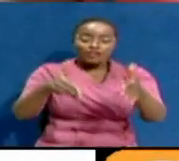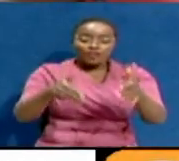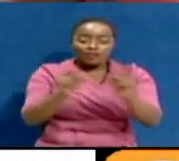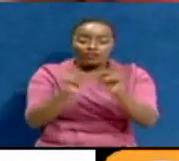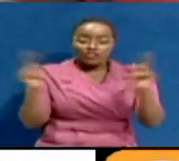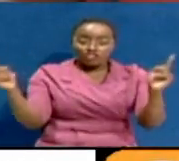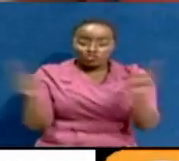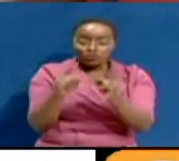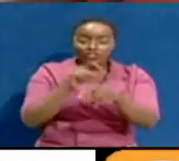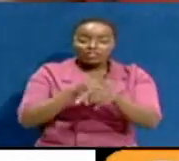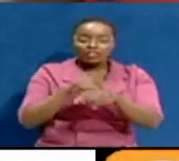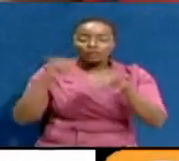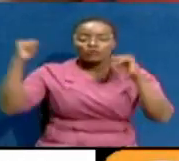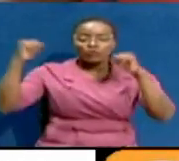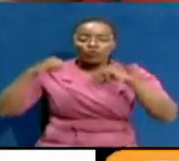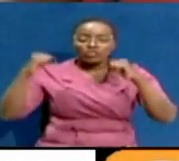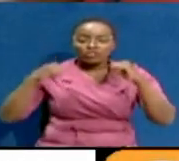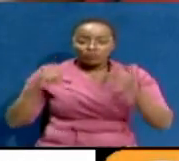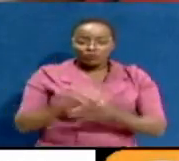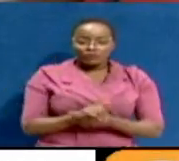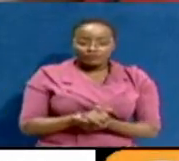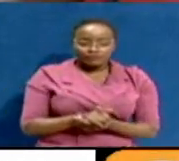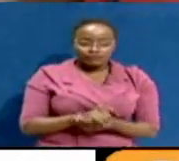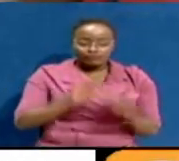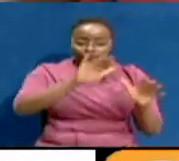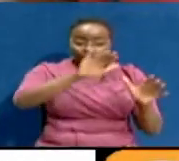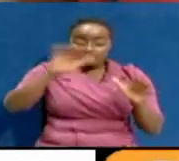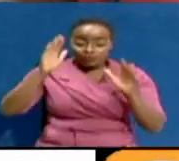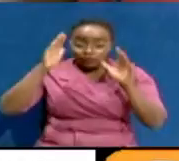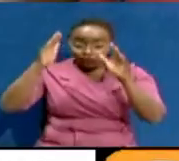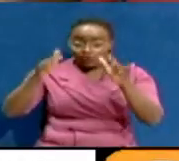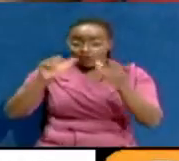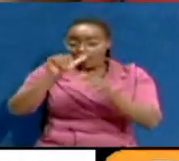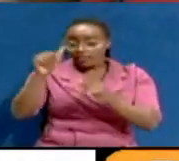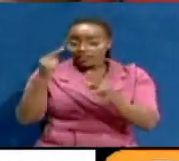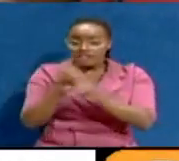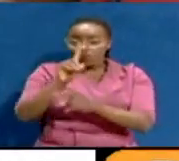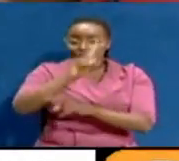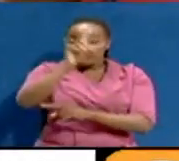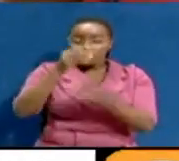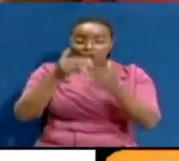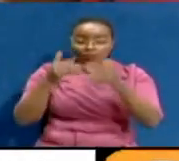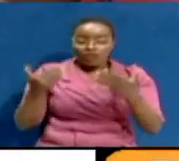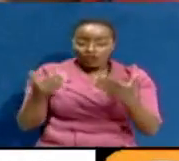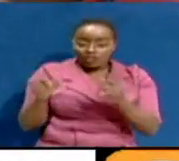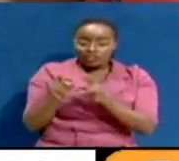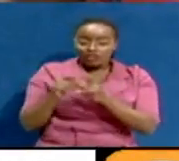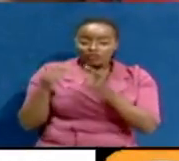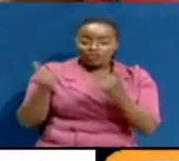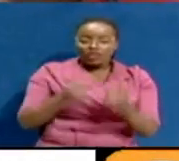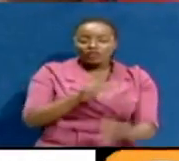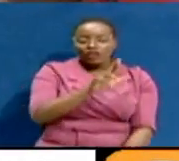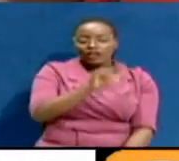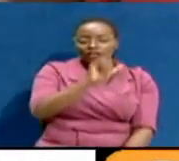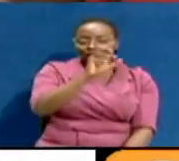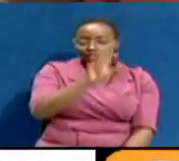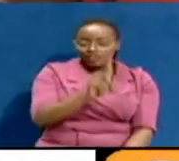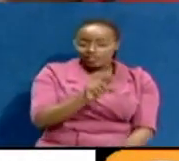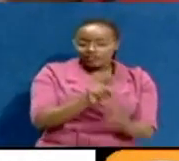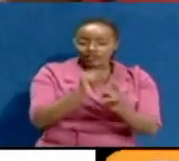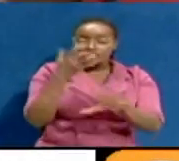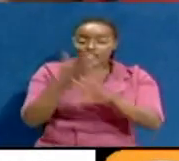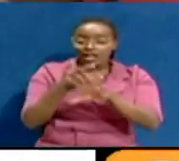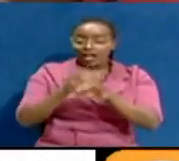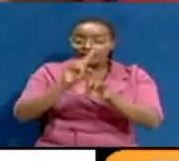in the shortest time possible as well. Okay. Let's switch gears a little bit, Dr. Mbajo. One question to you before I bring Dr. Aya back in. And it's a